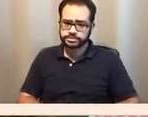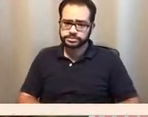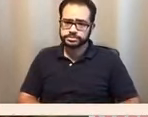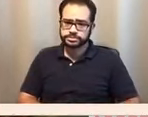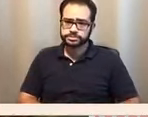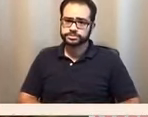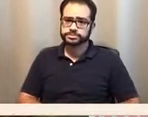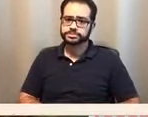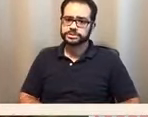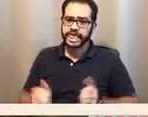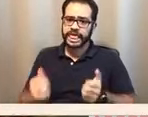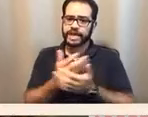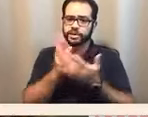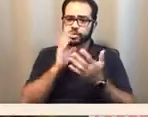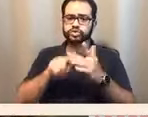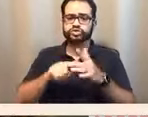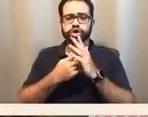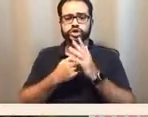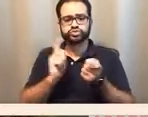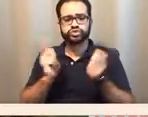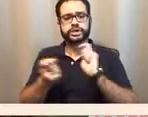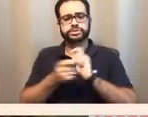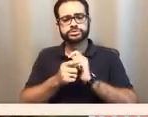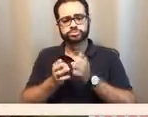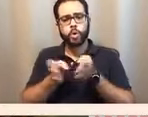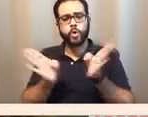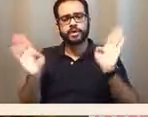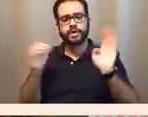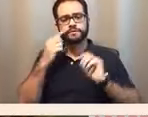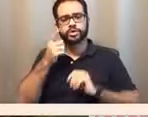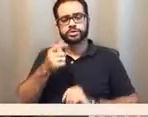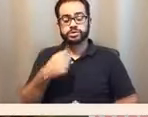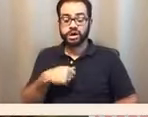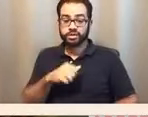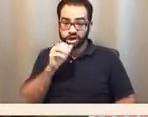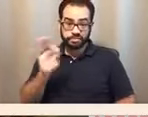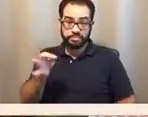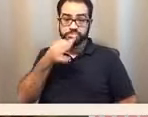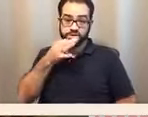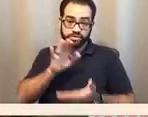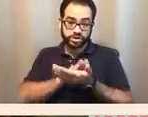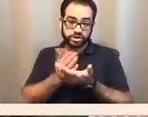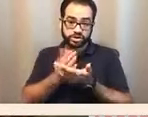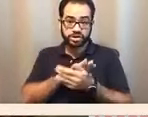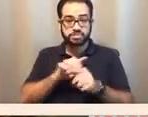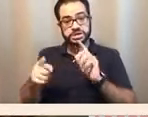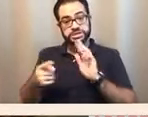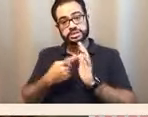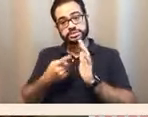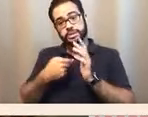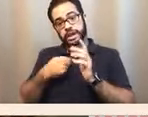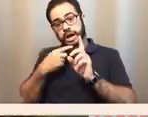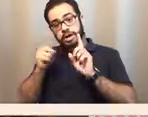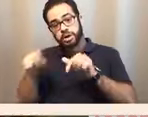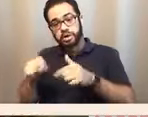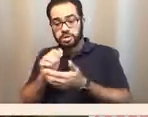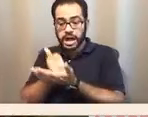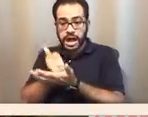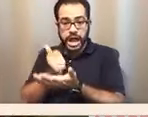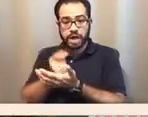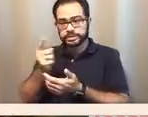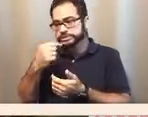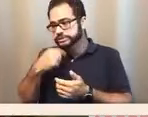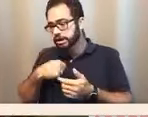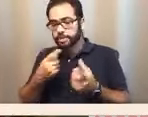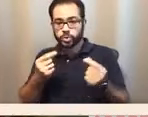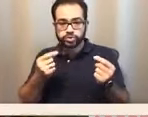start to open up. You know, I'm not the greatest cook in the world, but sometimes I go in the kitchen and help out, and she tell me what to do and not